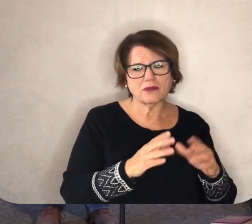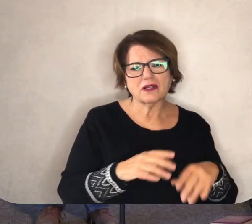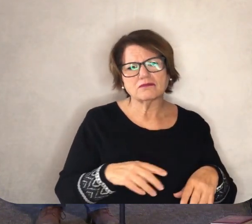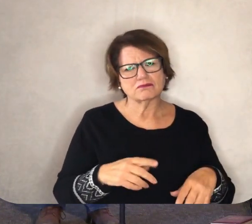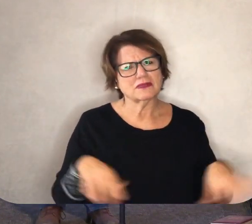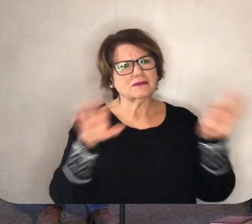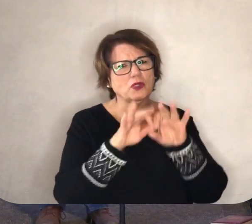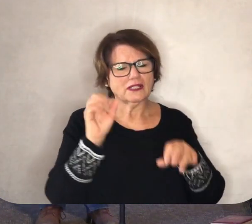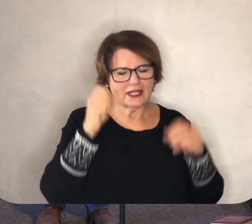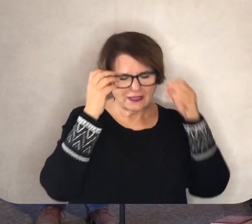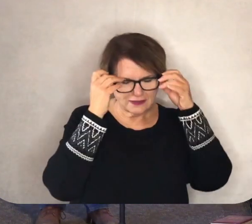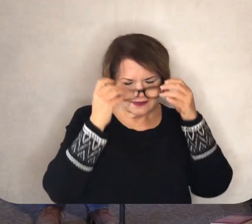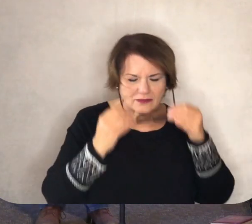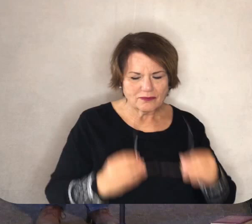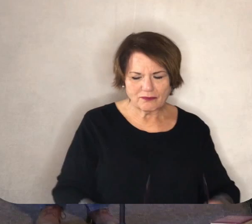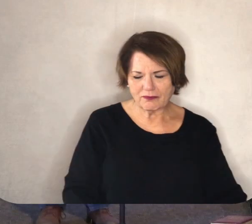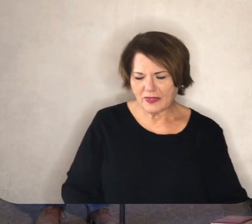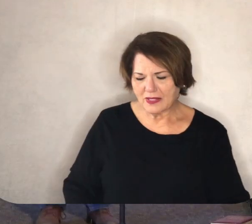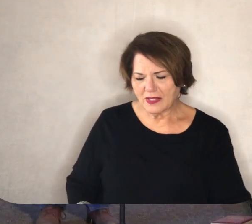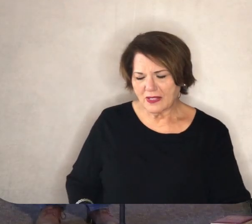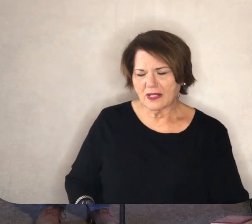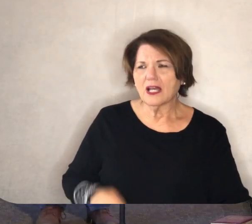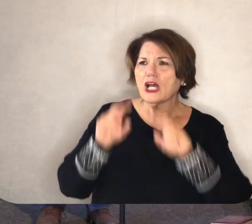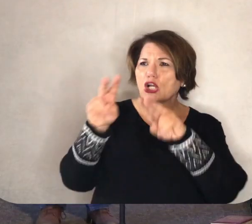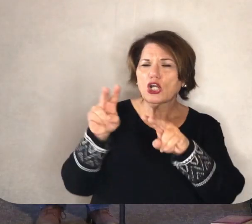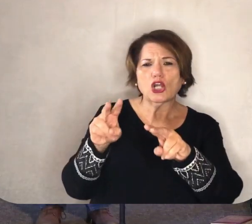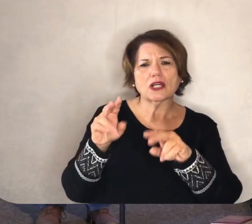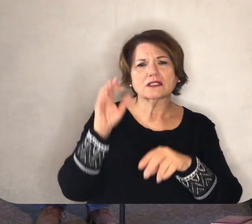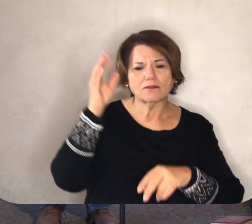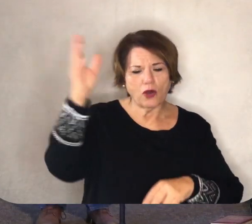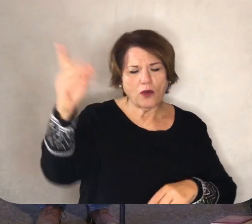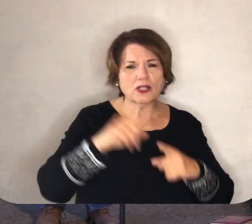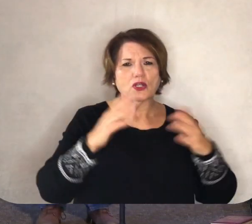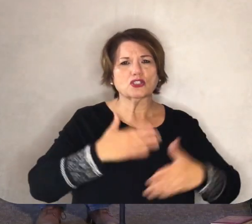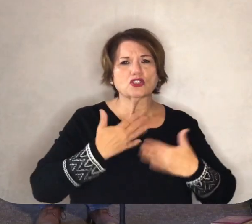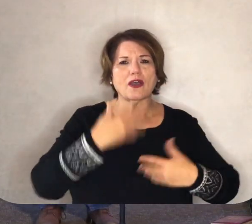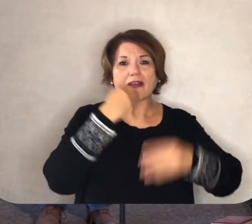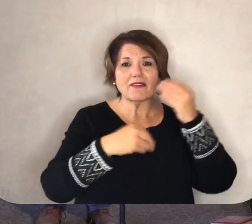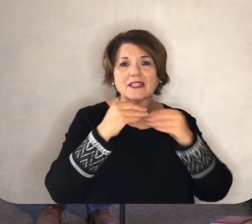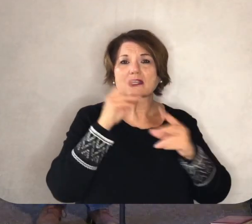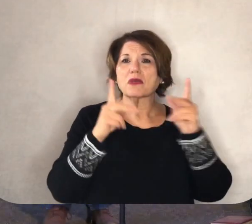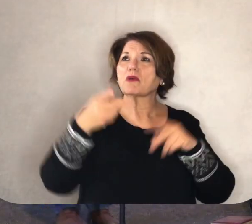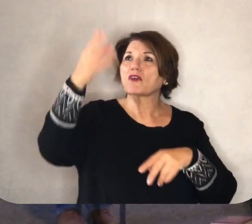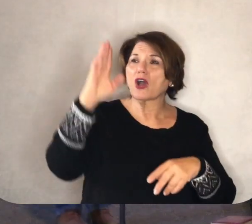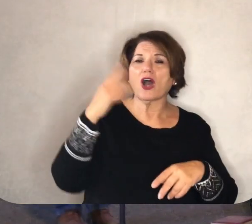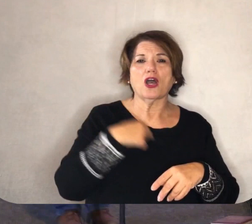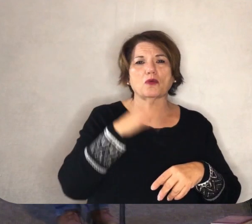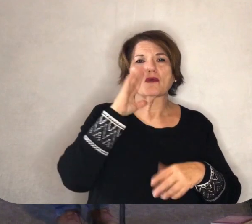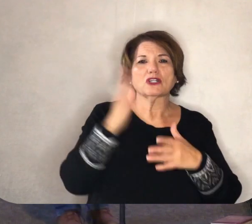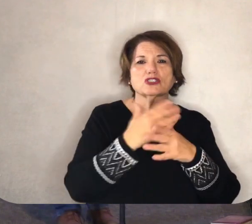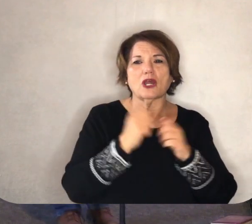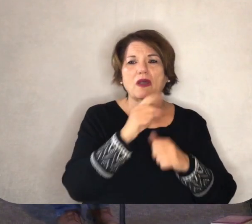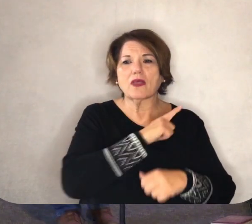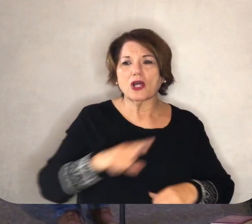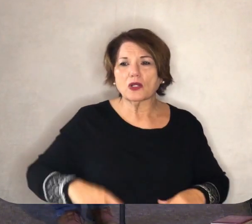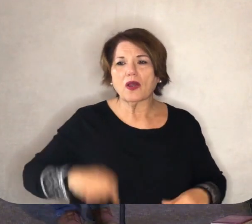that is. It also looks forward to that joyful feast of the people of God that we're going to share with our Lord and